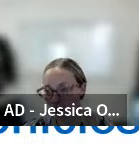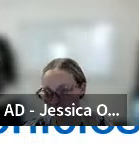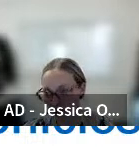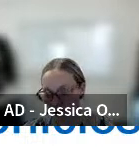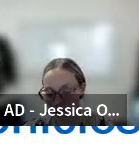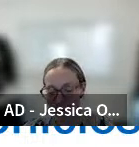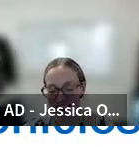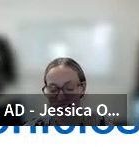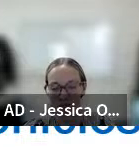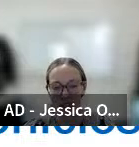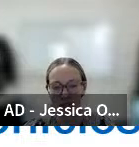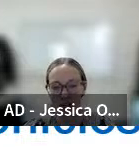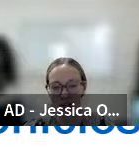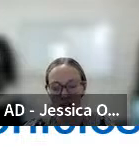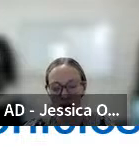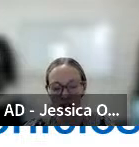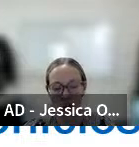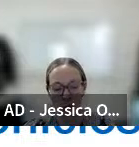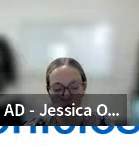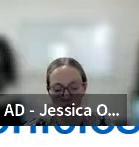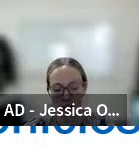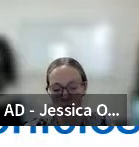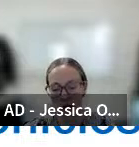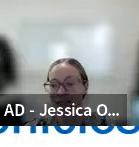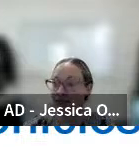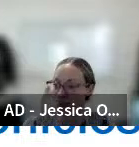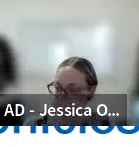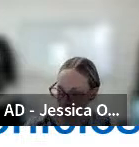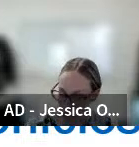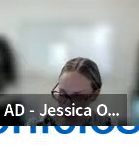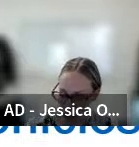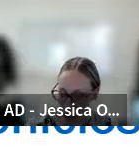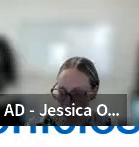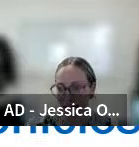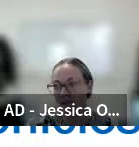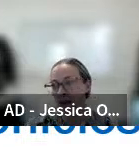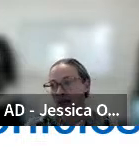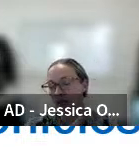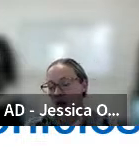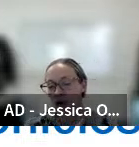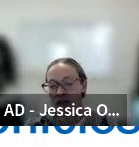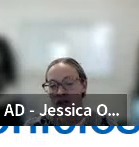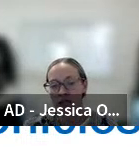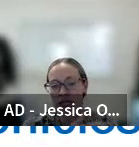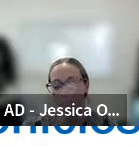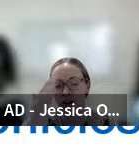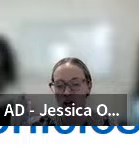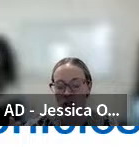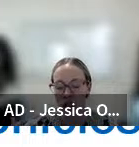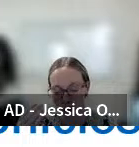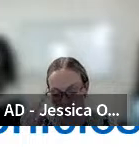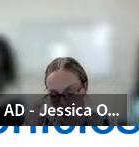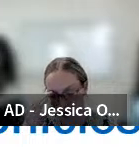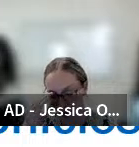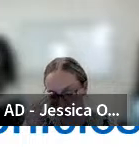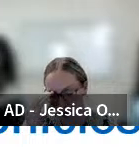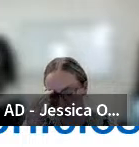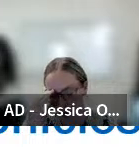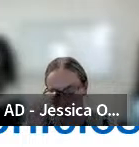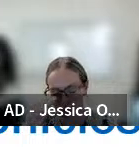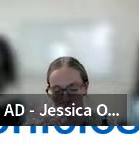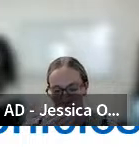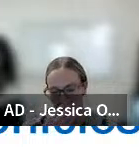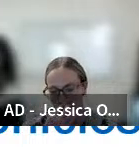As you all know, that was a measure that was no longer supported. The school district already had funding from COVID relief. You all